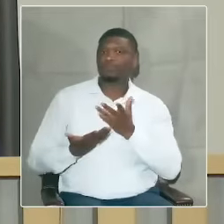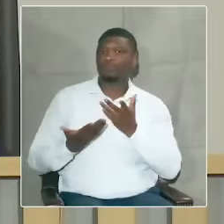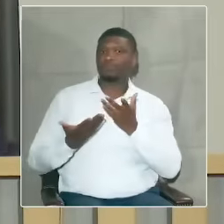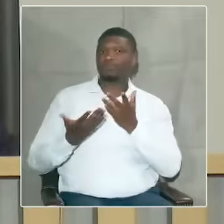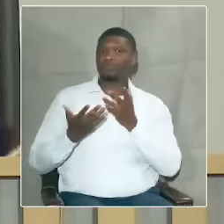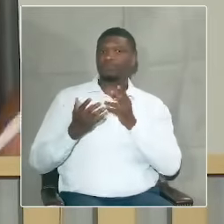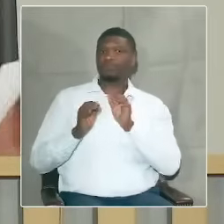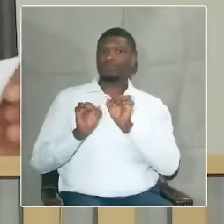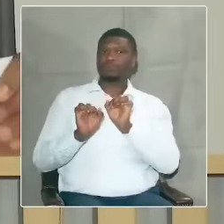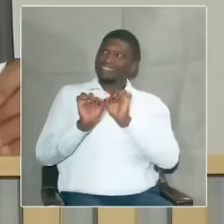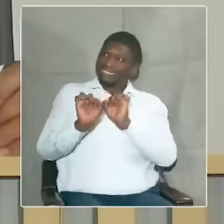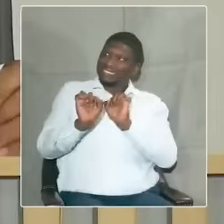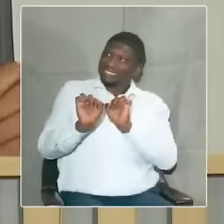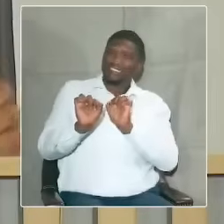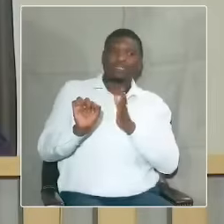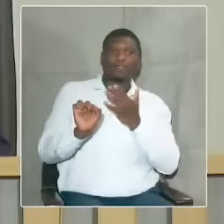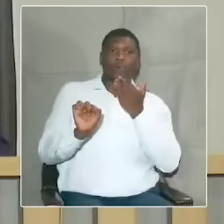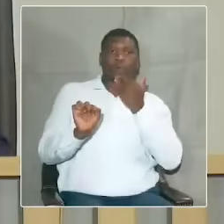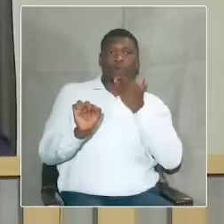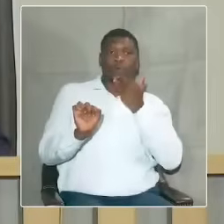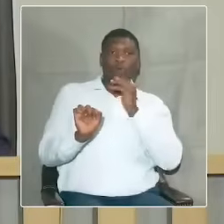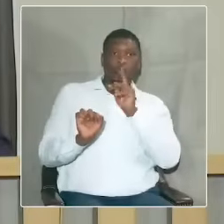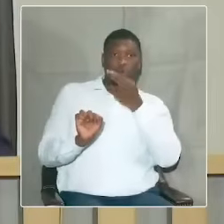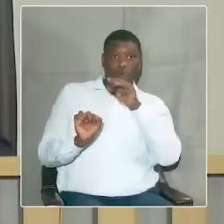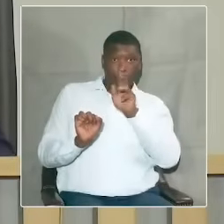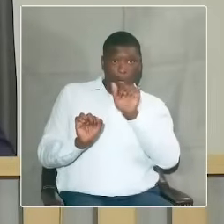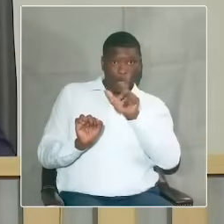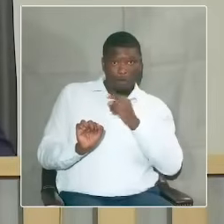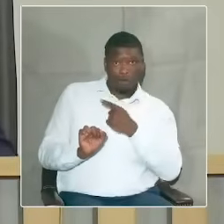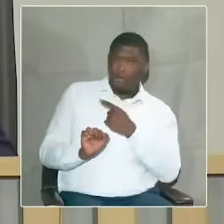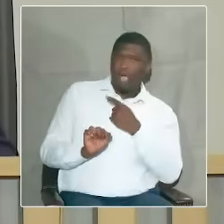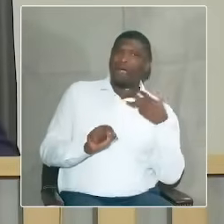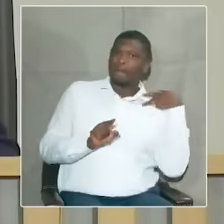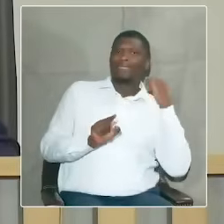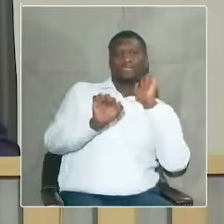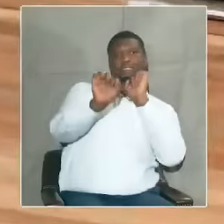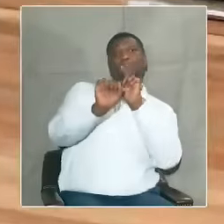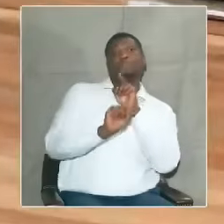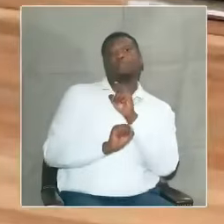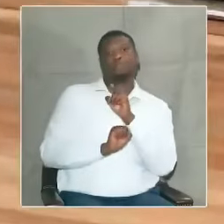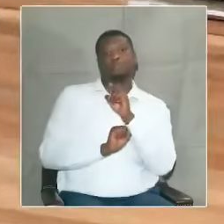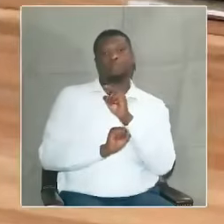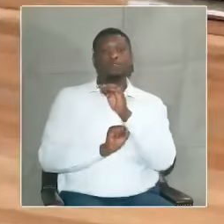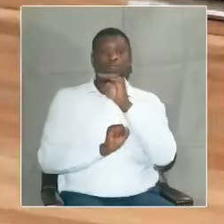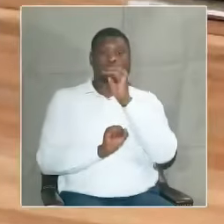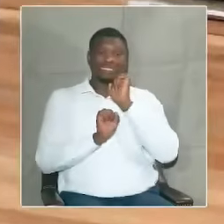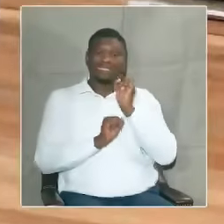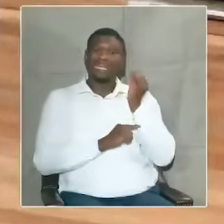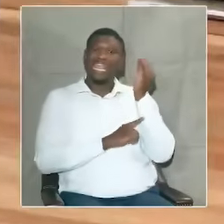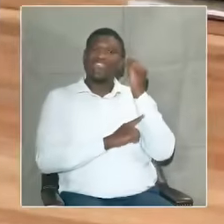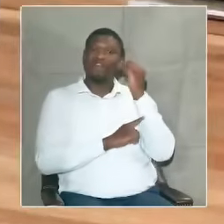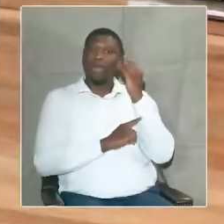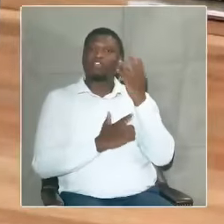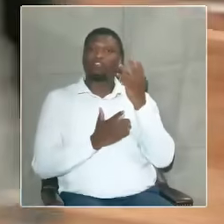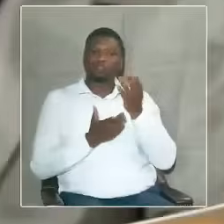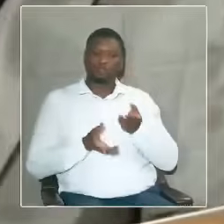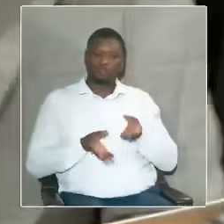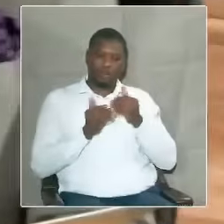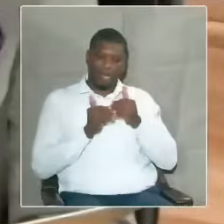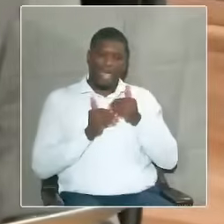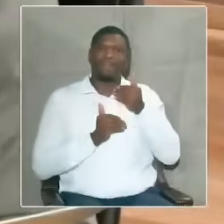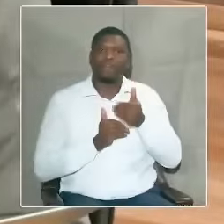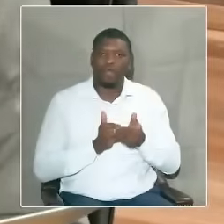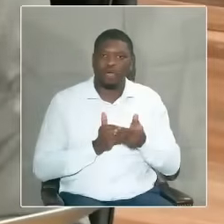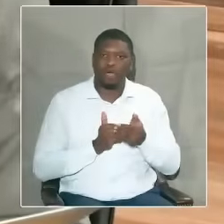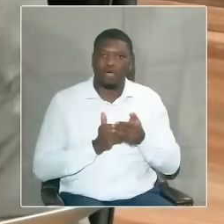not Kumar is the minister. So this is information that is sought after the fact,